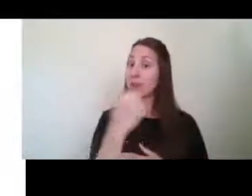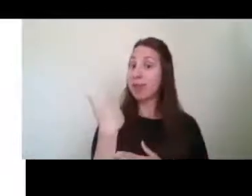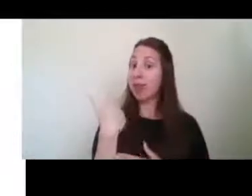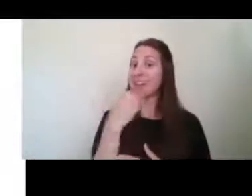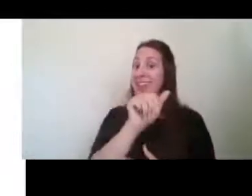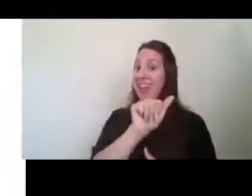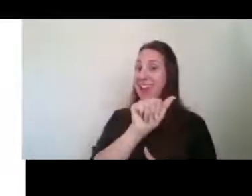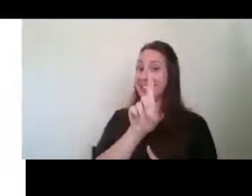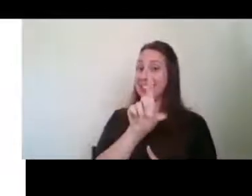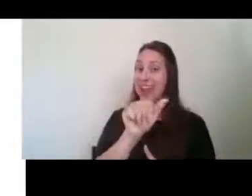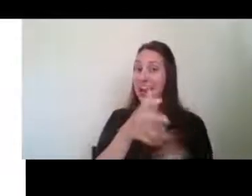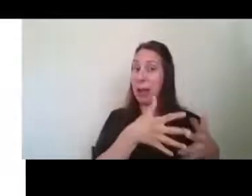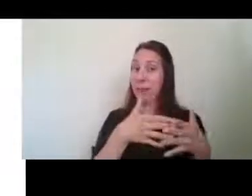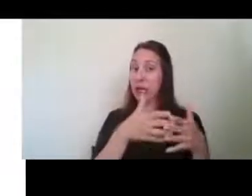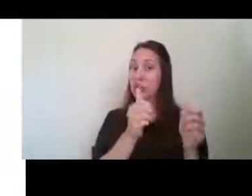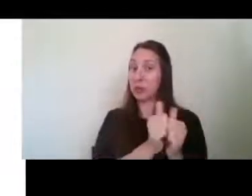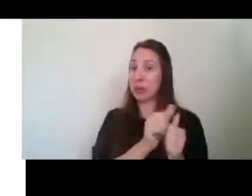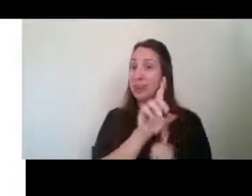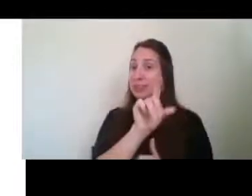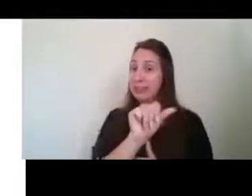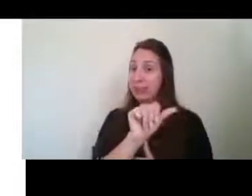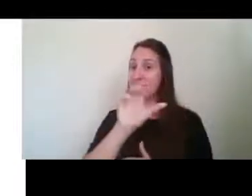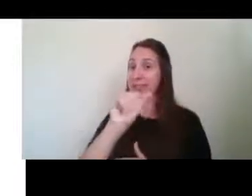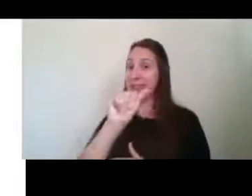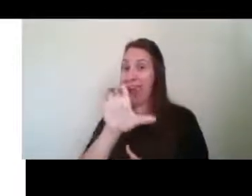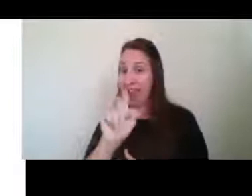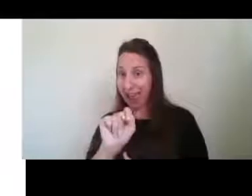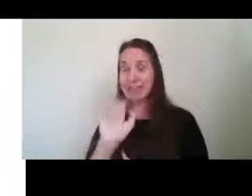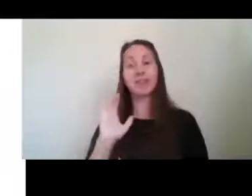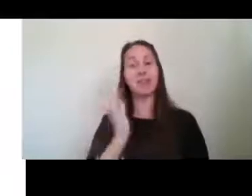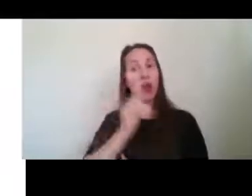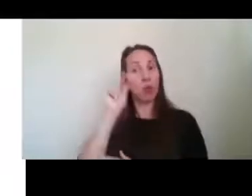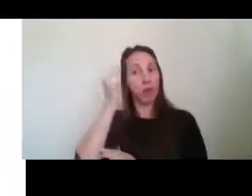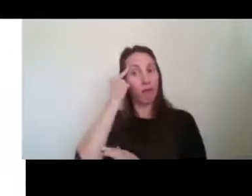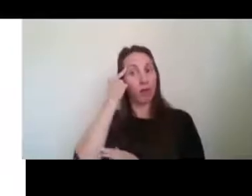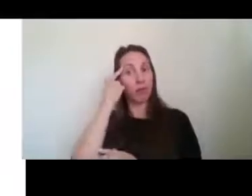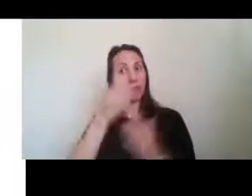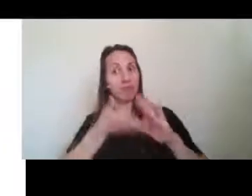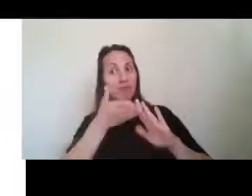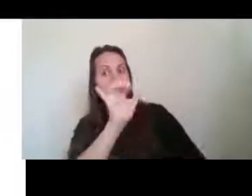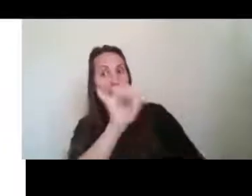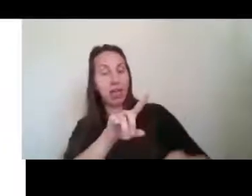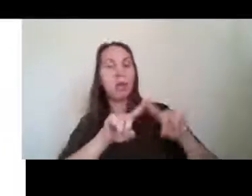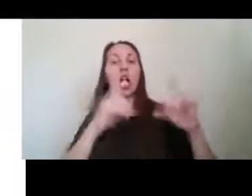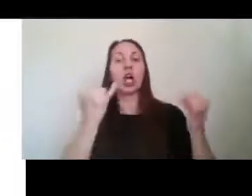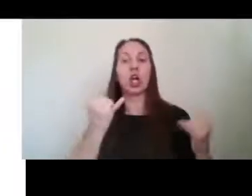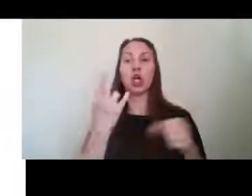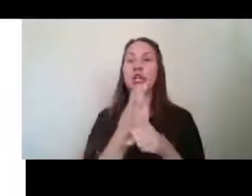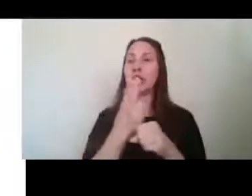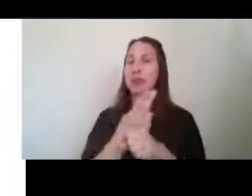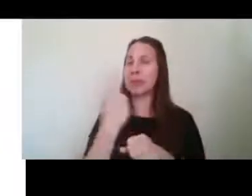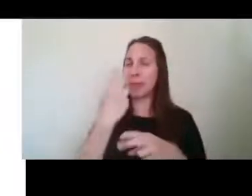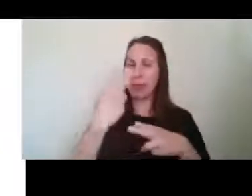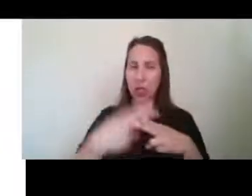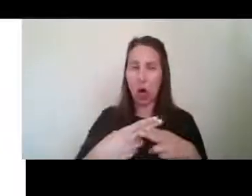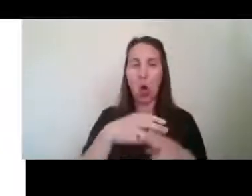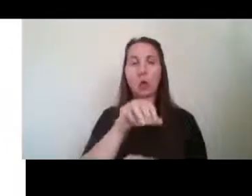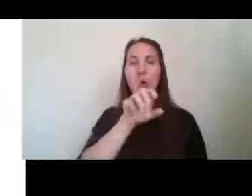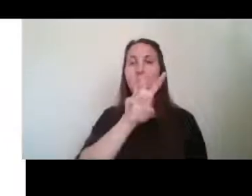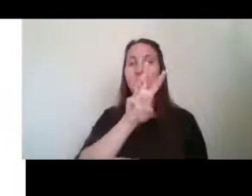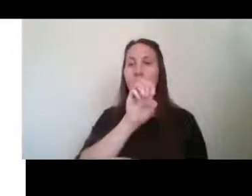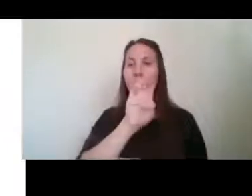is governed under our Department of Justice. And currently they are using what's called the Web Content Accessibility